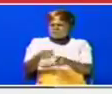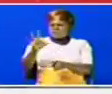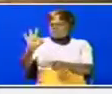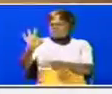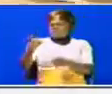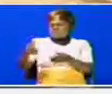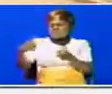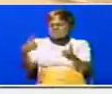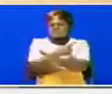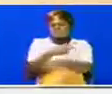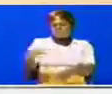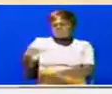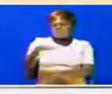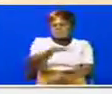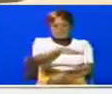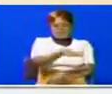directions.